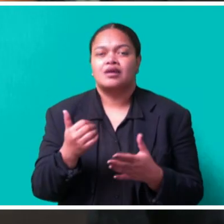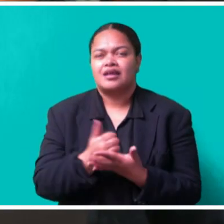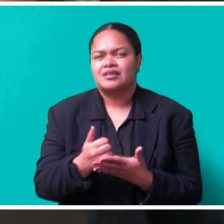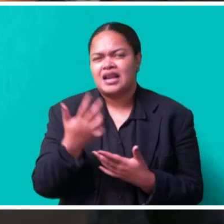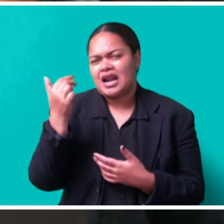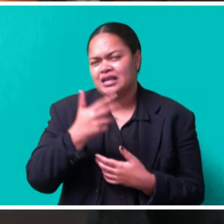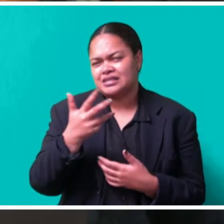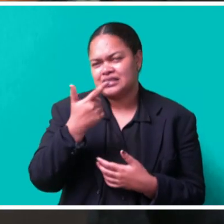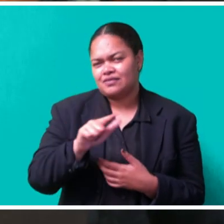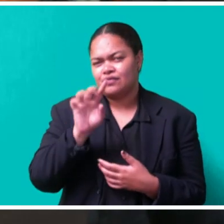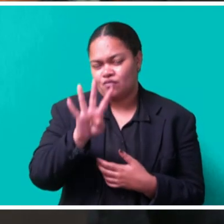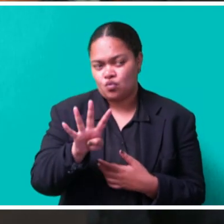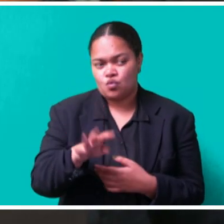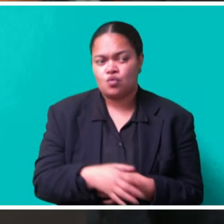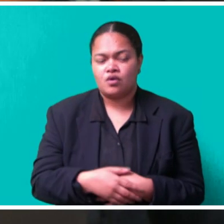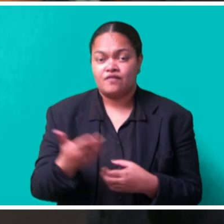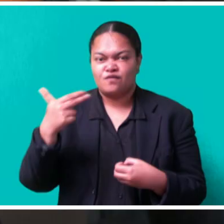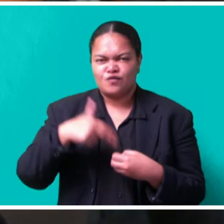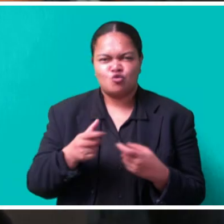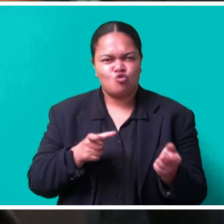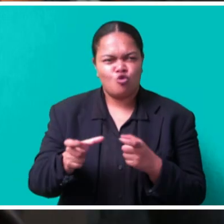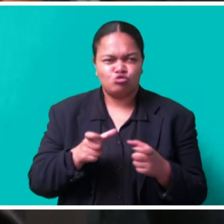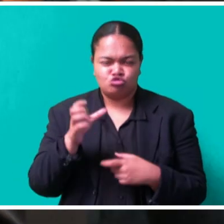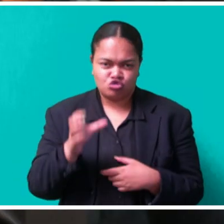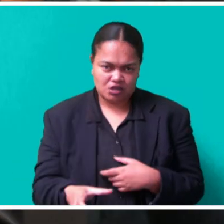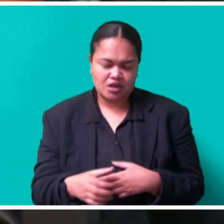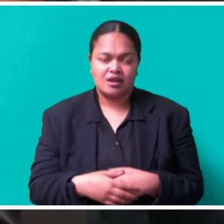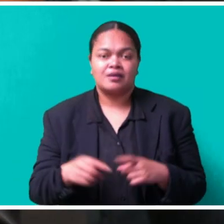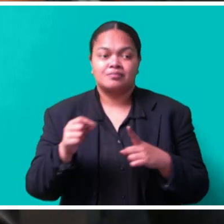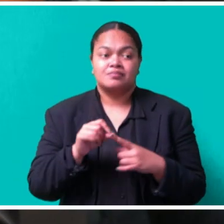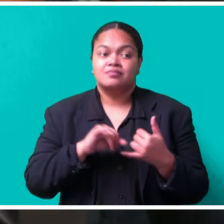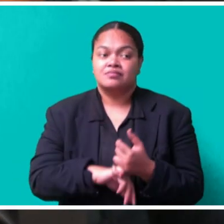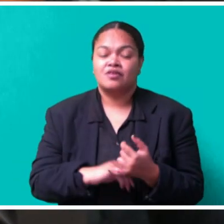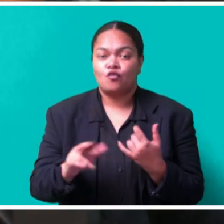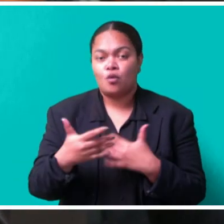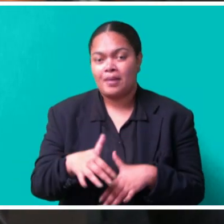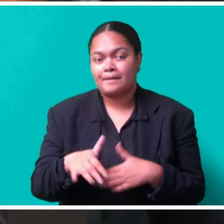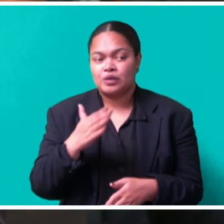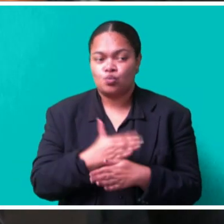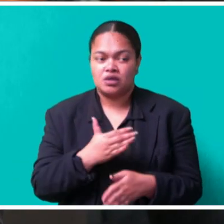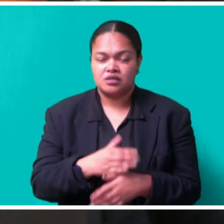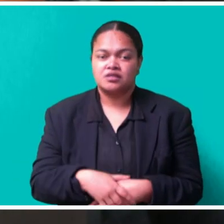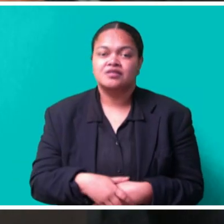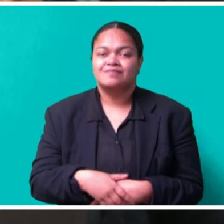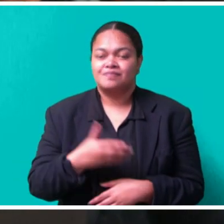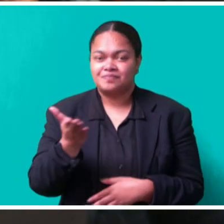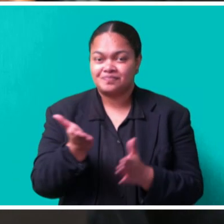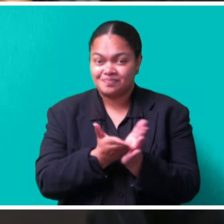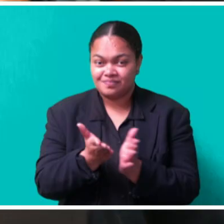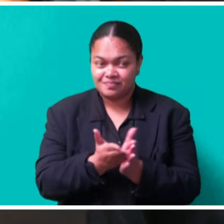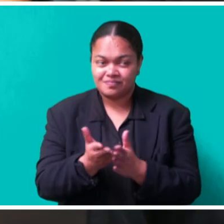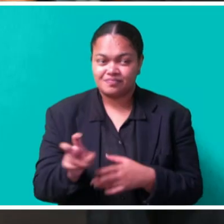1974, appointing a fuel controller who is the Permanent Secretary for Public Works, Meteorological Services,